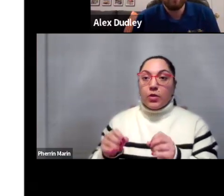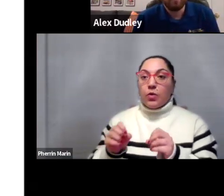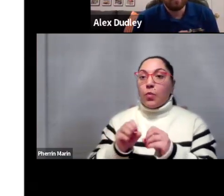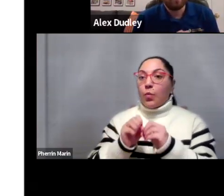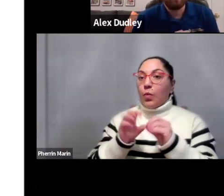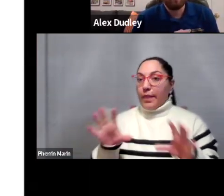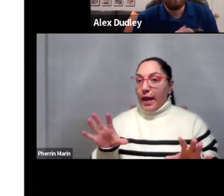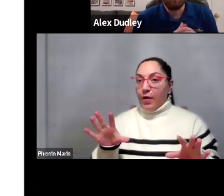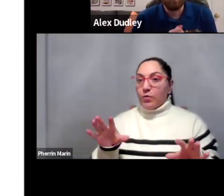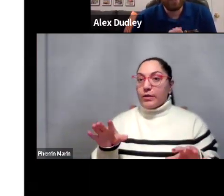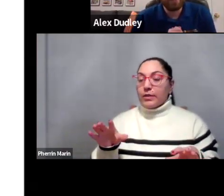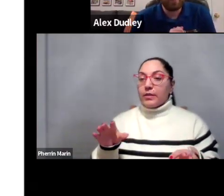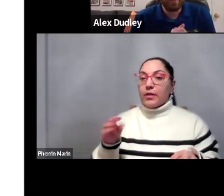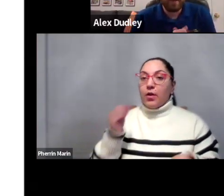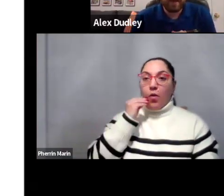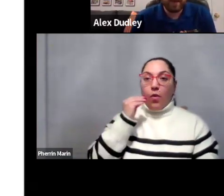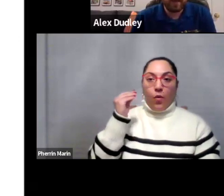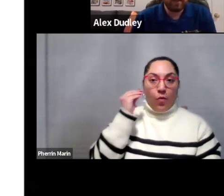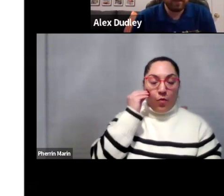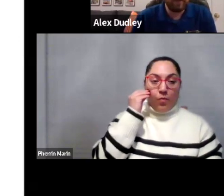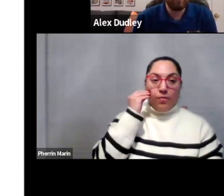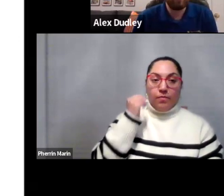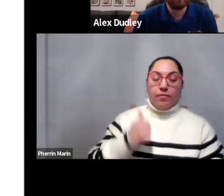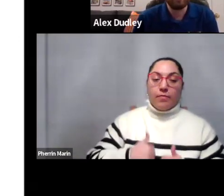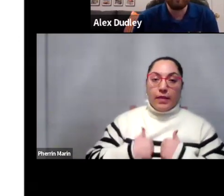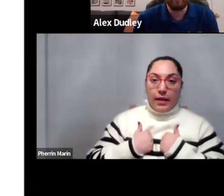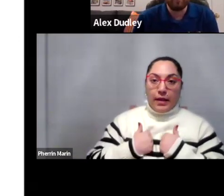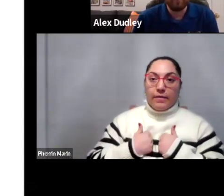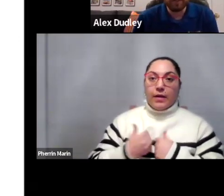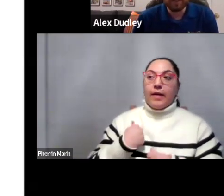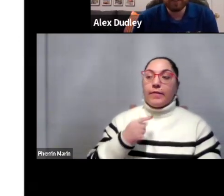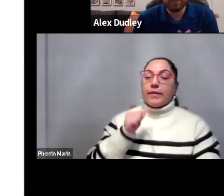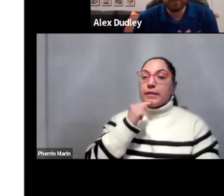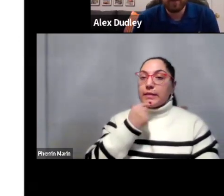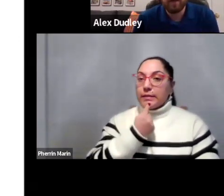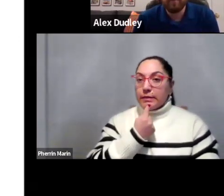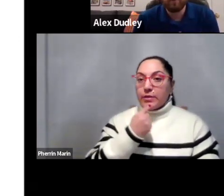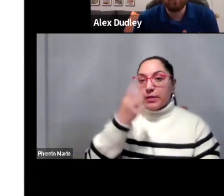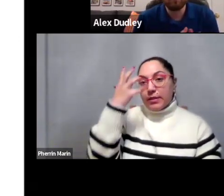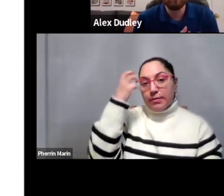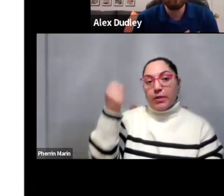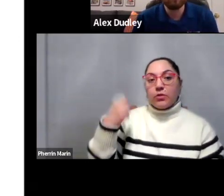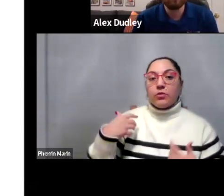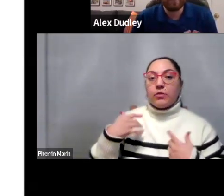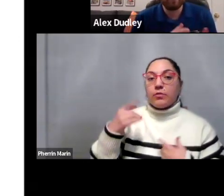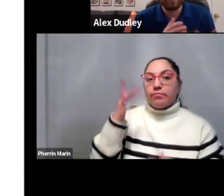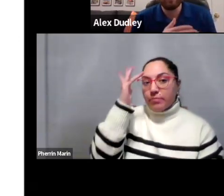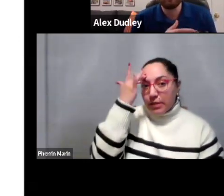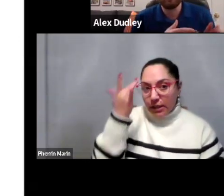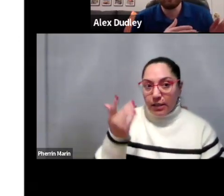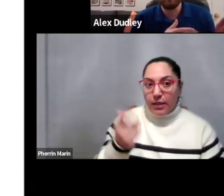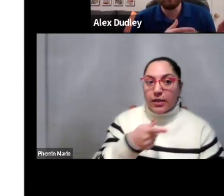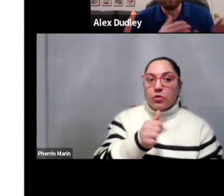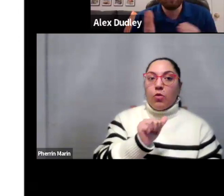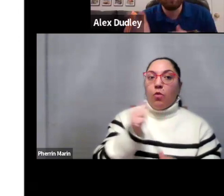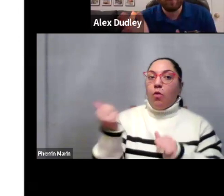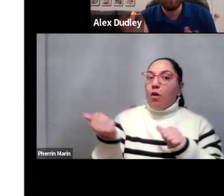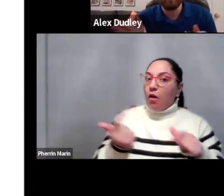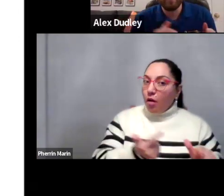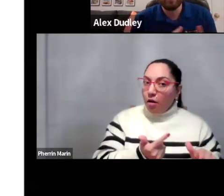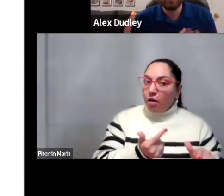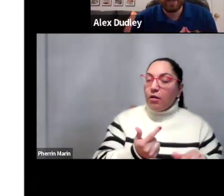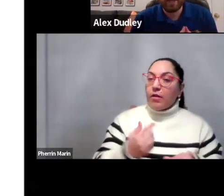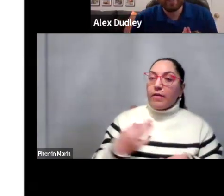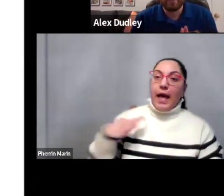housing with a severe and persistent mental illness. All of those applications do go through